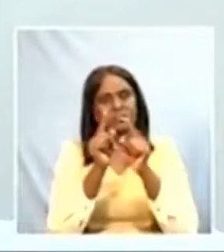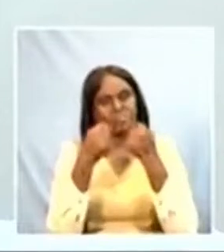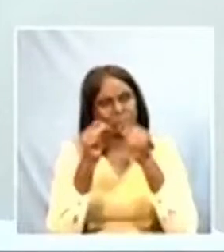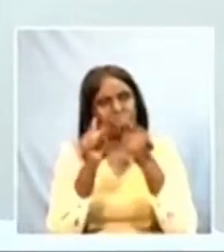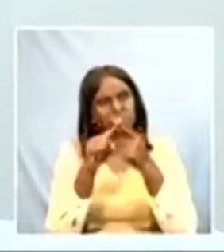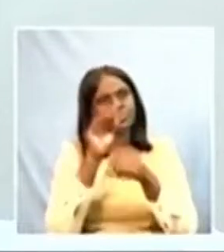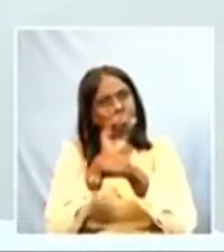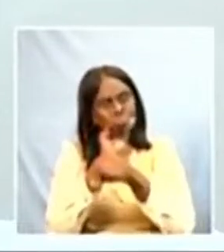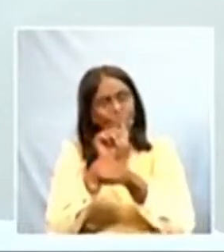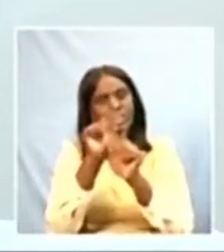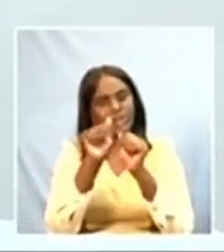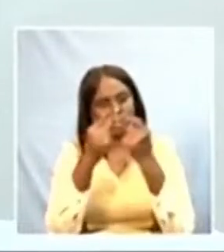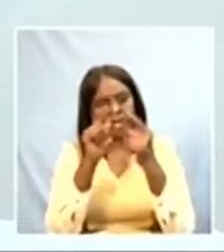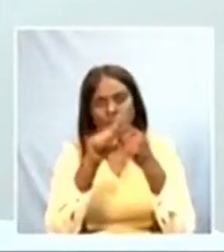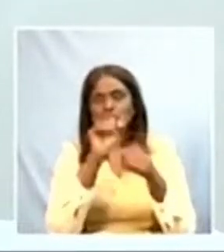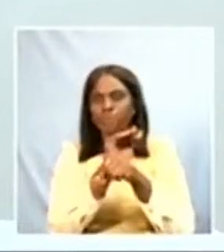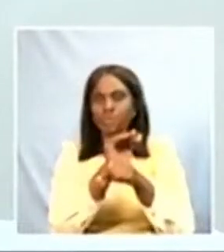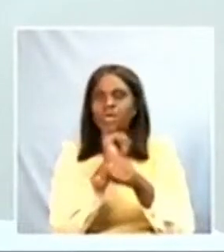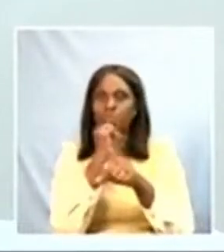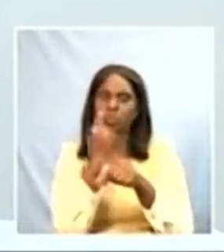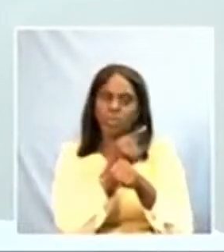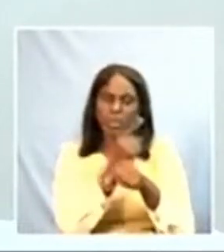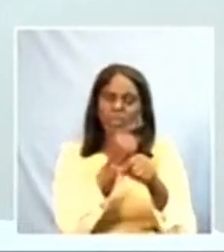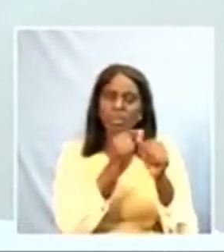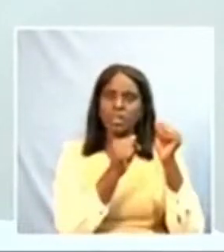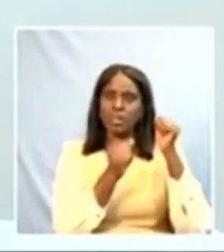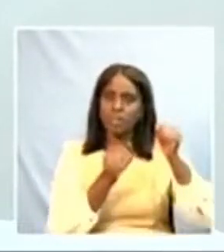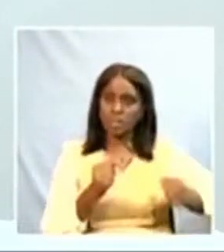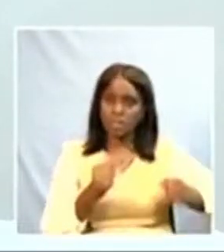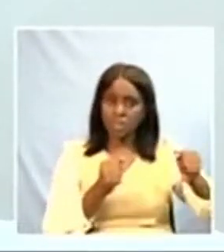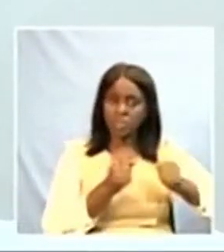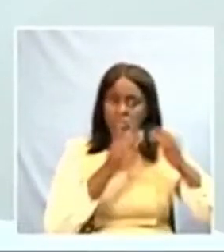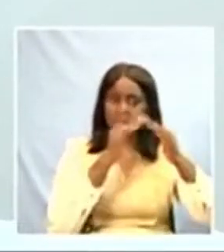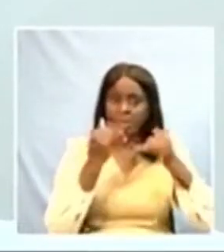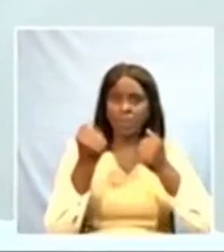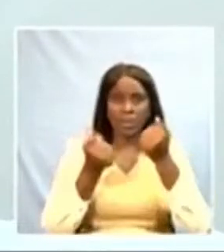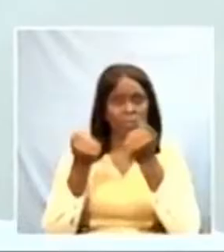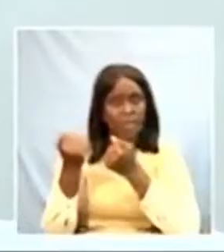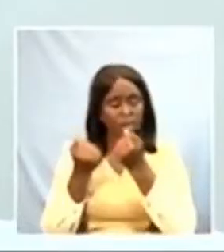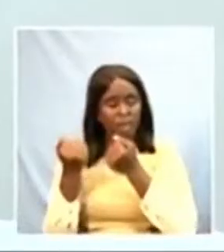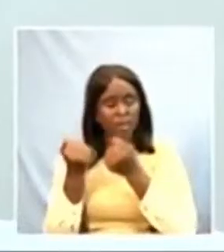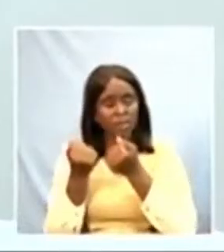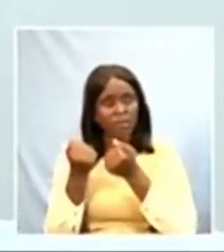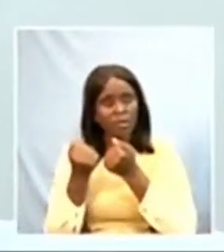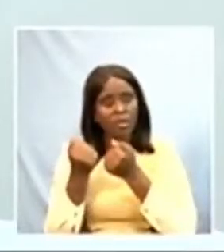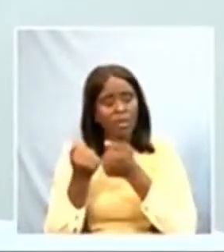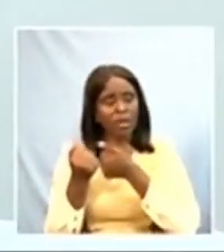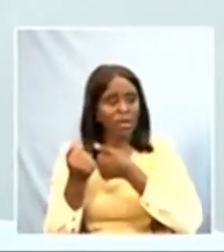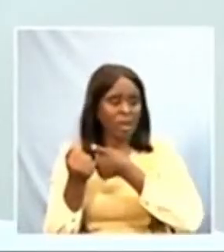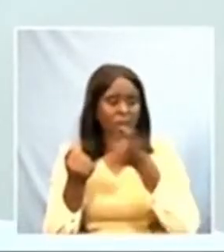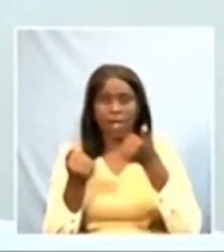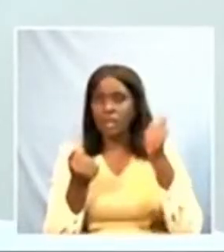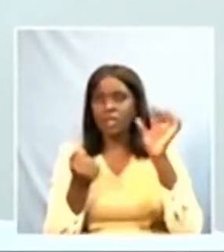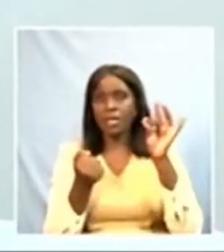to comment. Apart from the palace, the motor vehicles, what were the